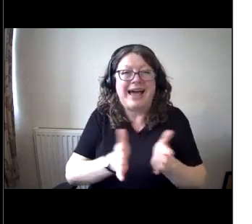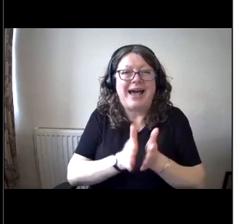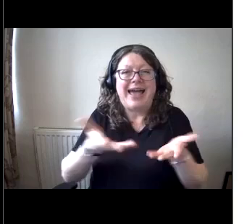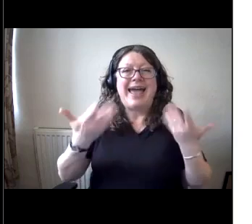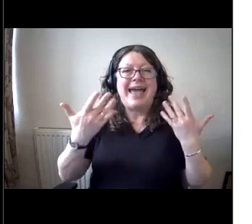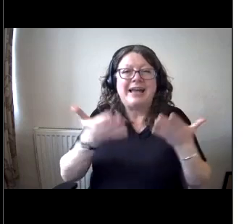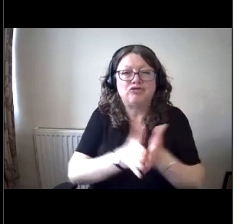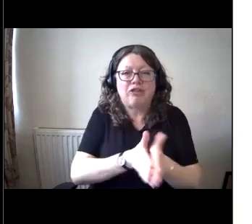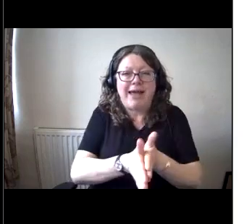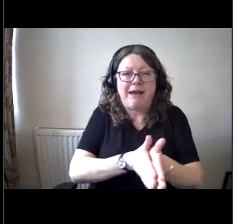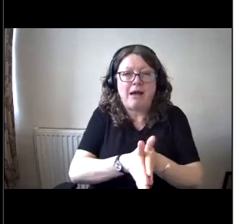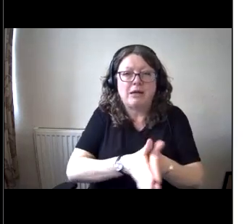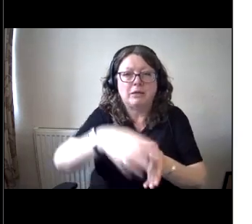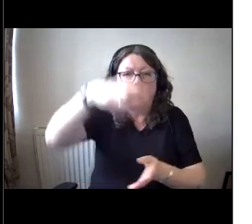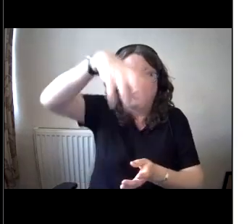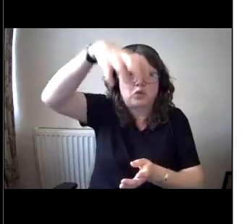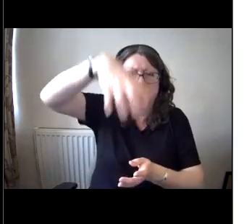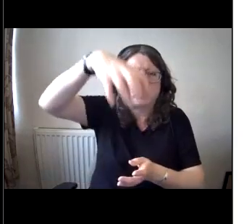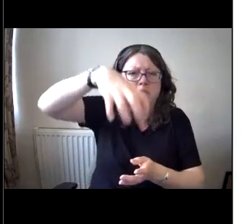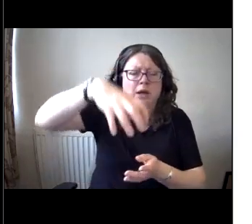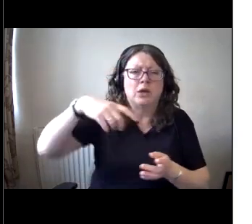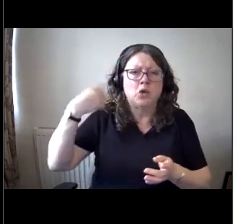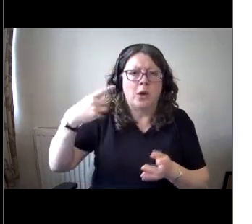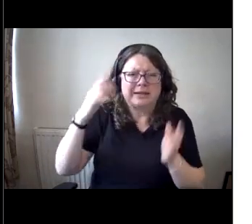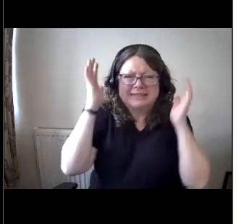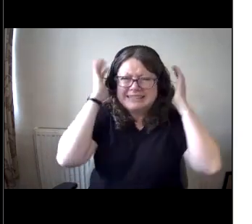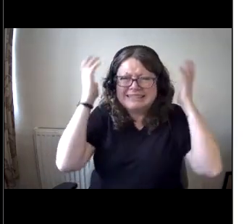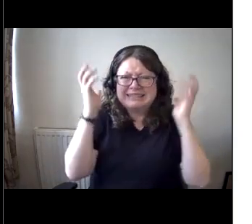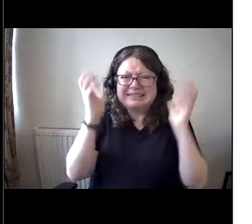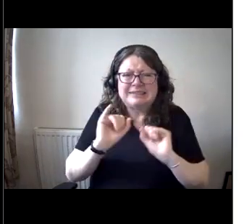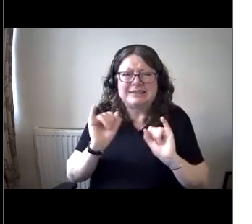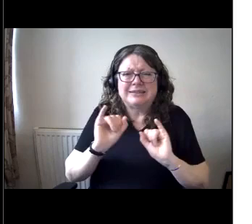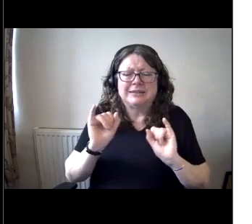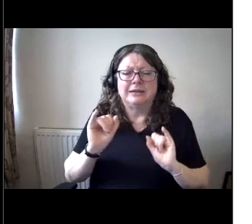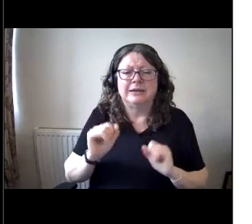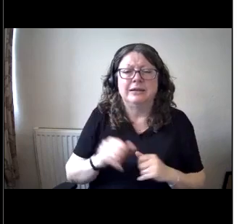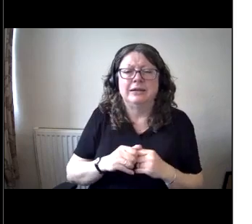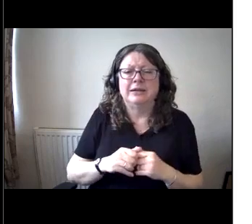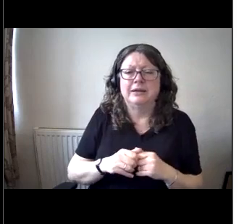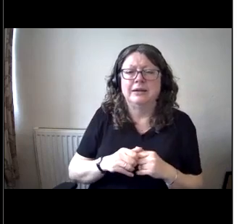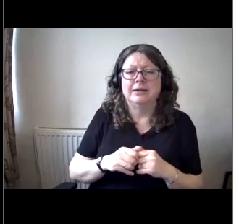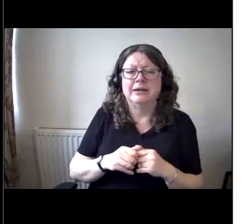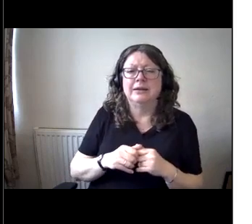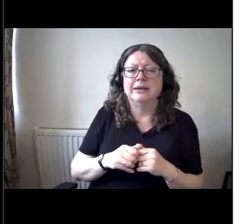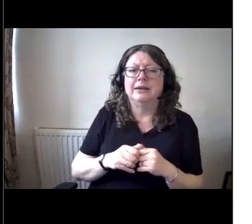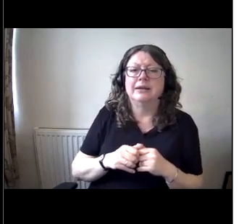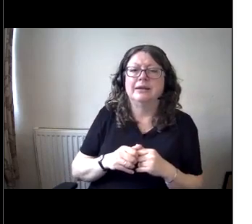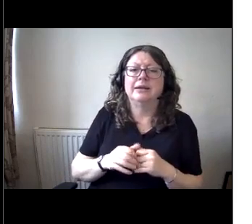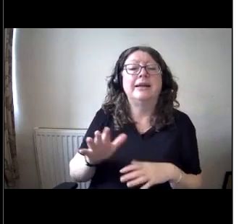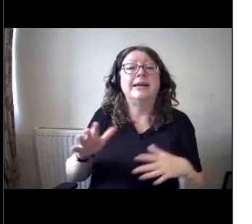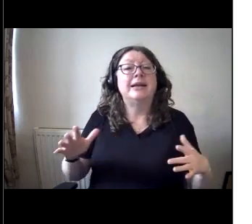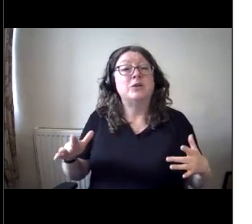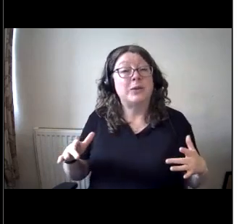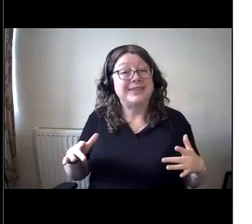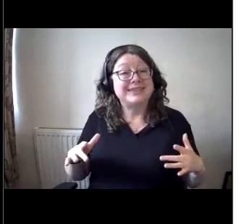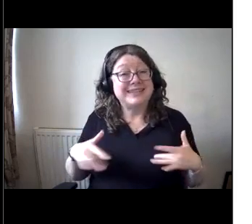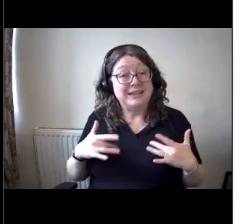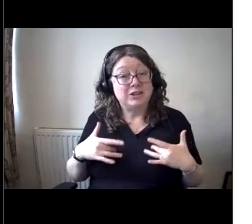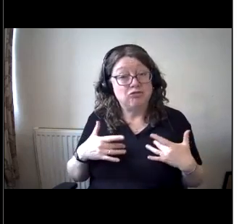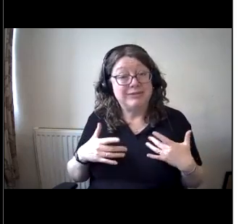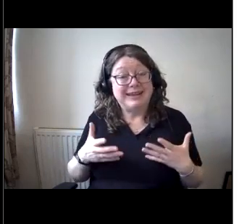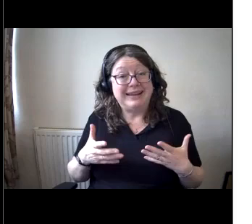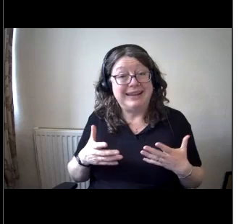Under-responsive or under-sensitive to sensory input. So that might look like our young people sort of taking longer to